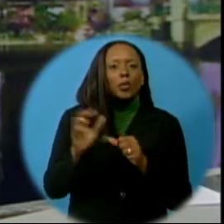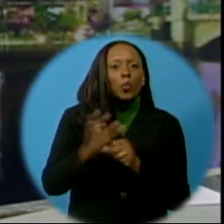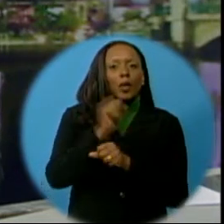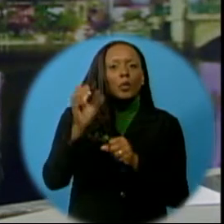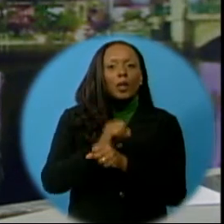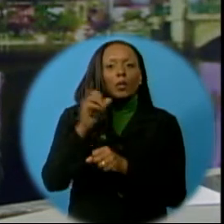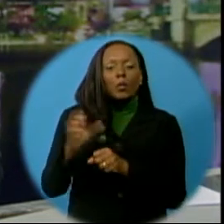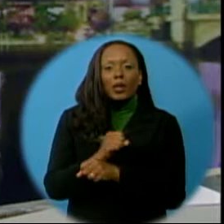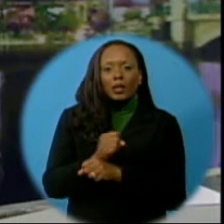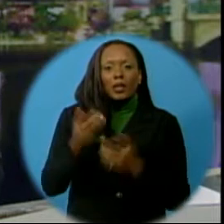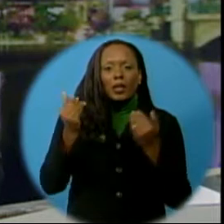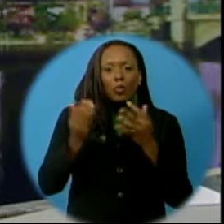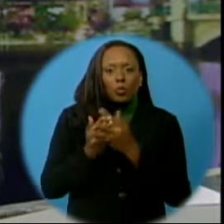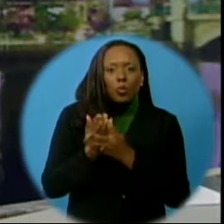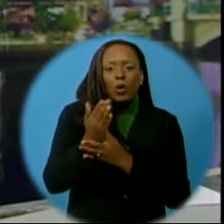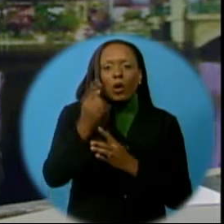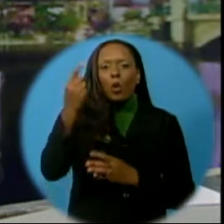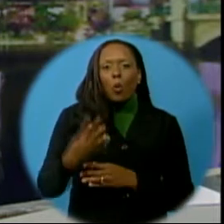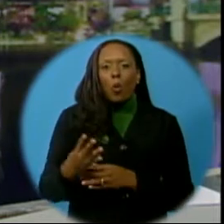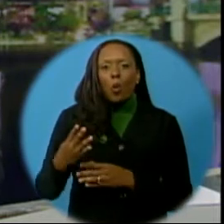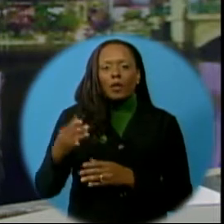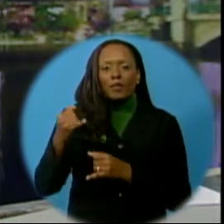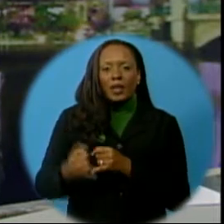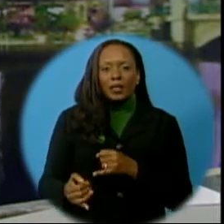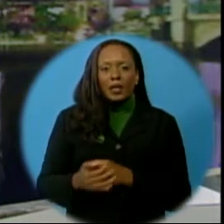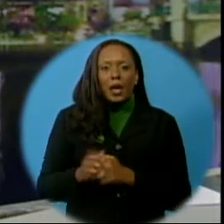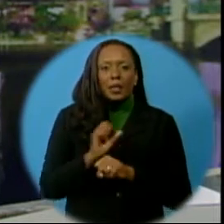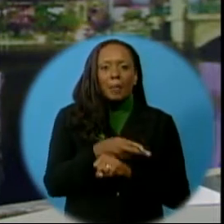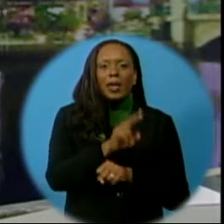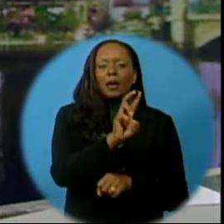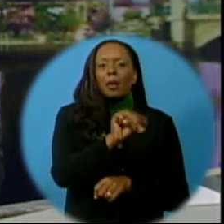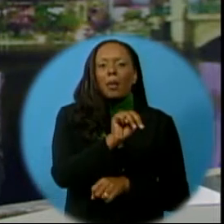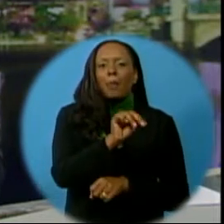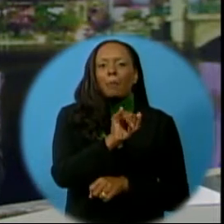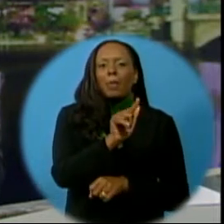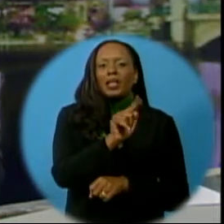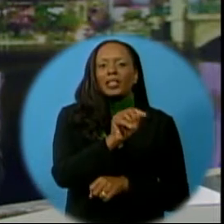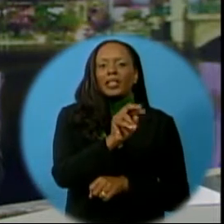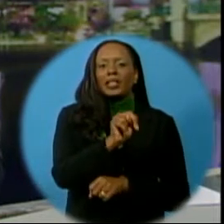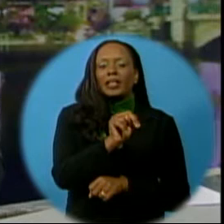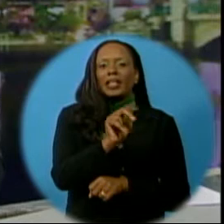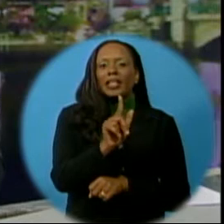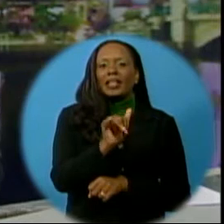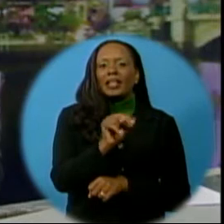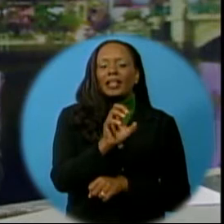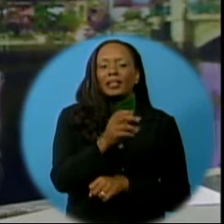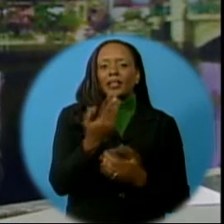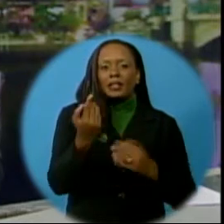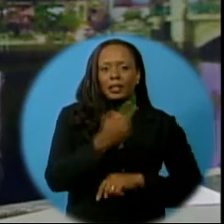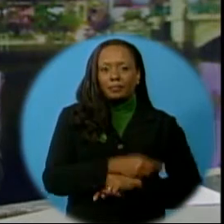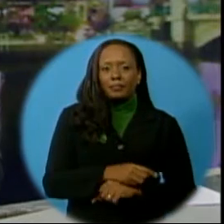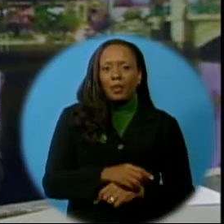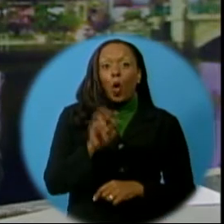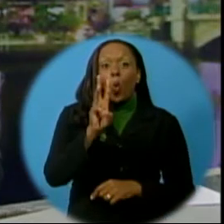booking a place in the quarterfinals after a 2-0 win over Milton Lynch today. Also advancing was Westbury Primary, who